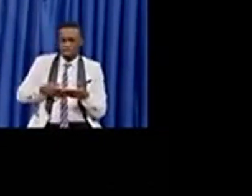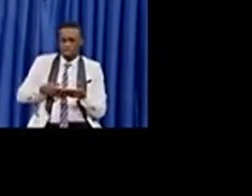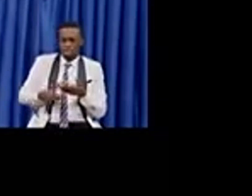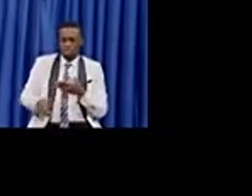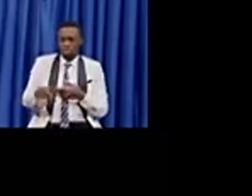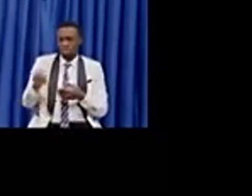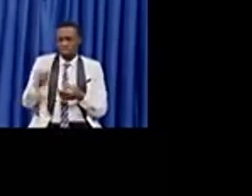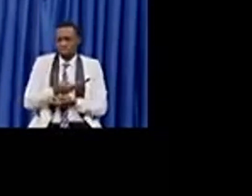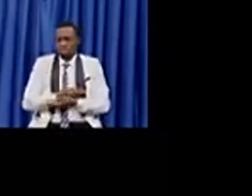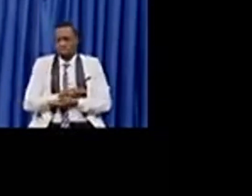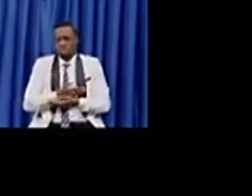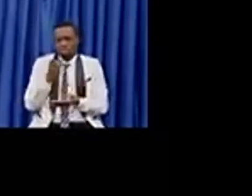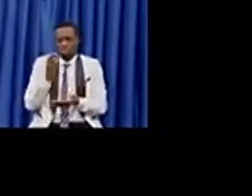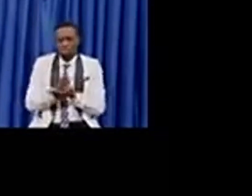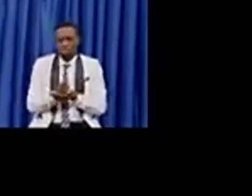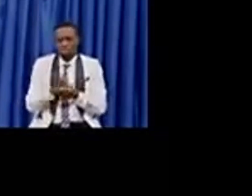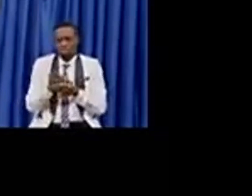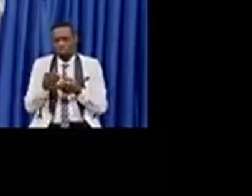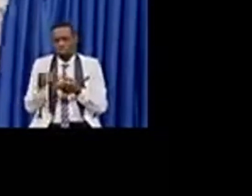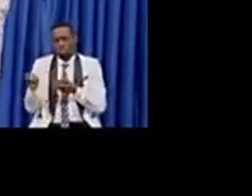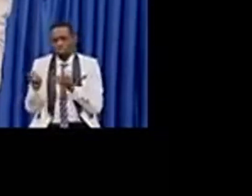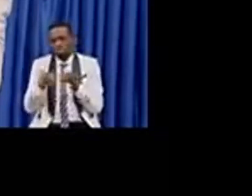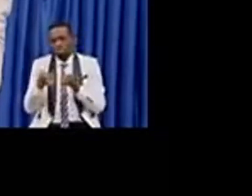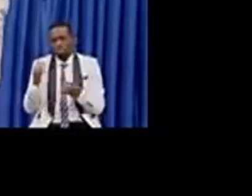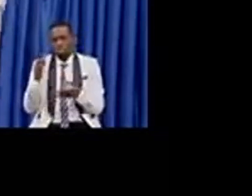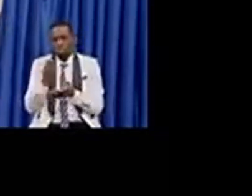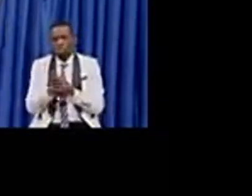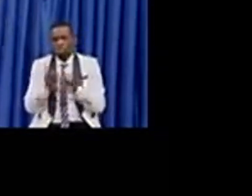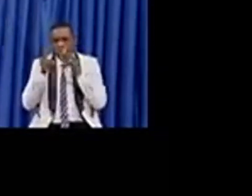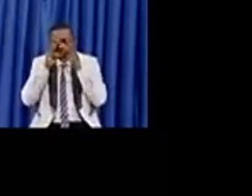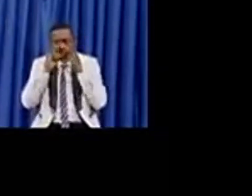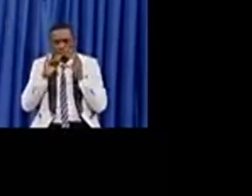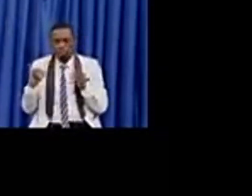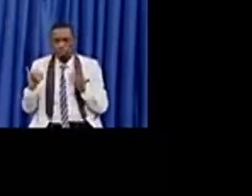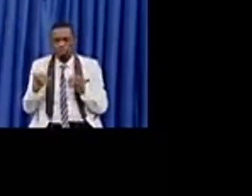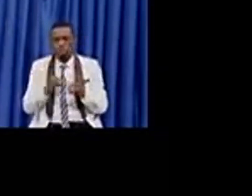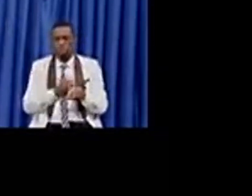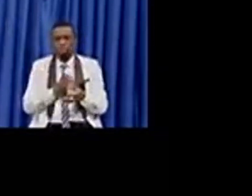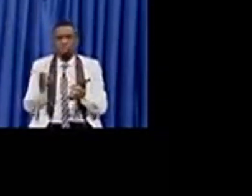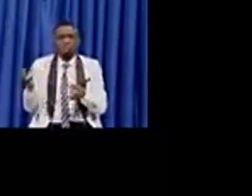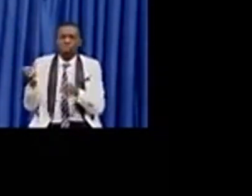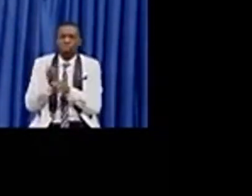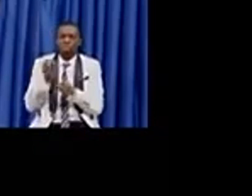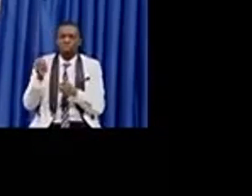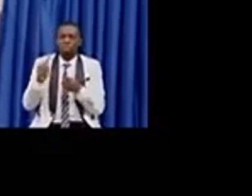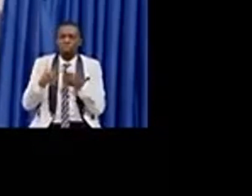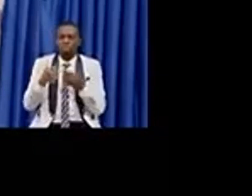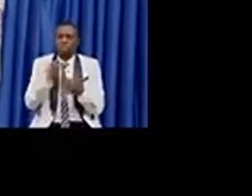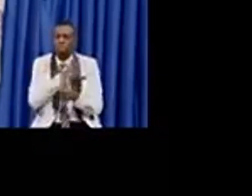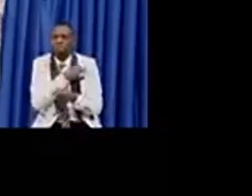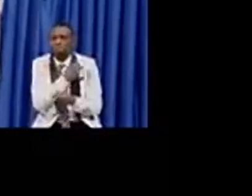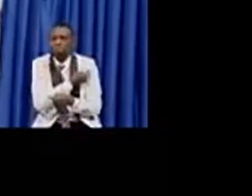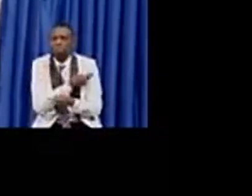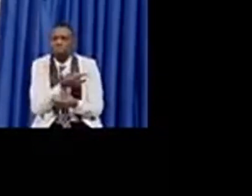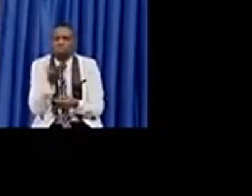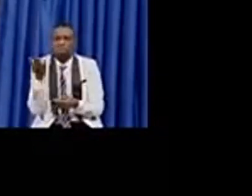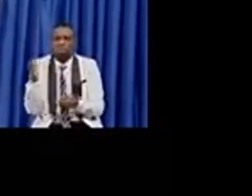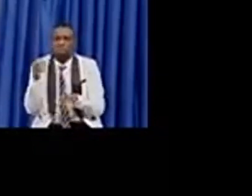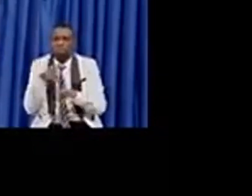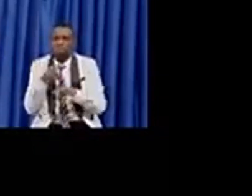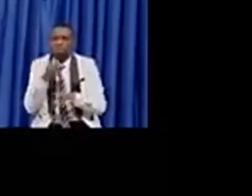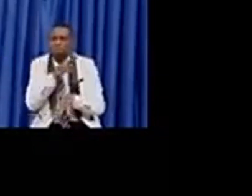stop crying. I have to call my mom in the Lord in the region. We took him to the hospital. There at the hospital, I saw my